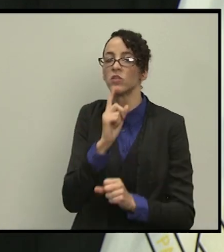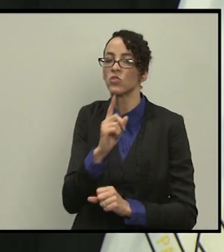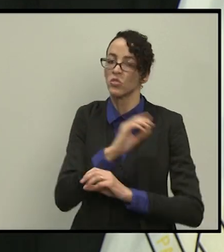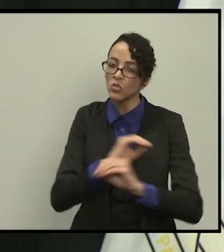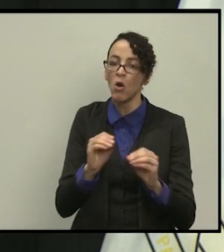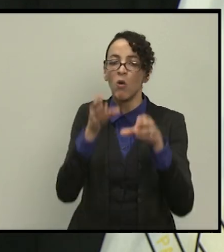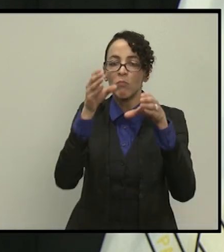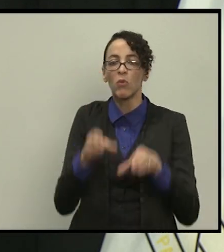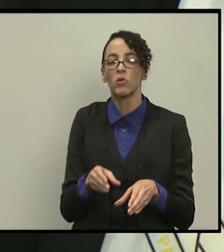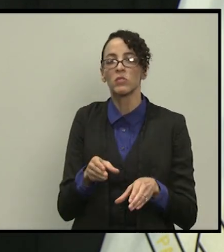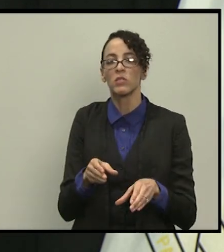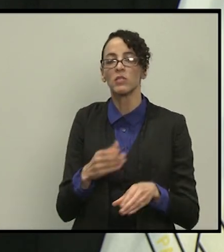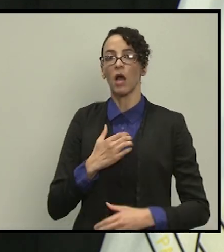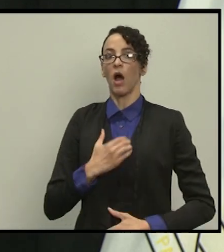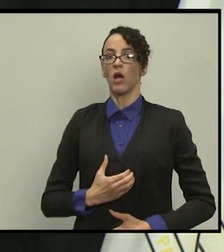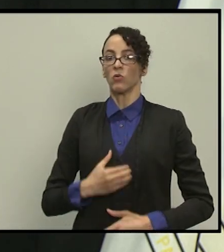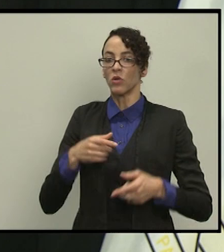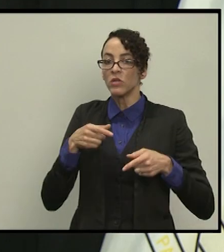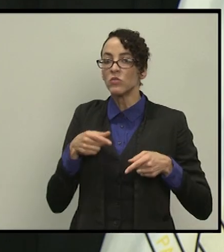pandemic.